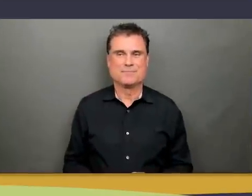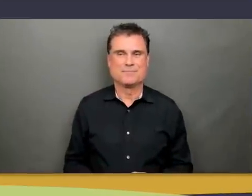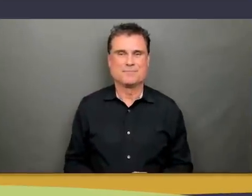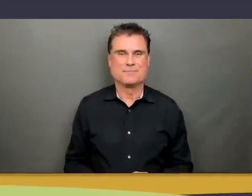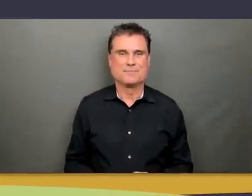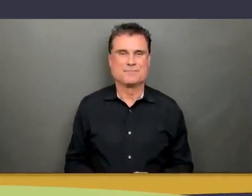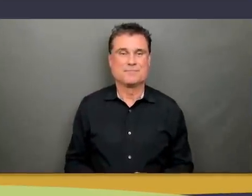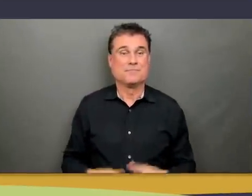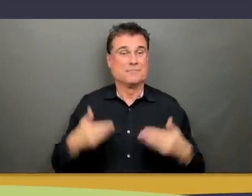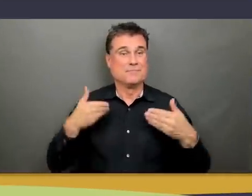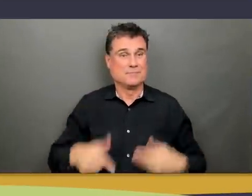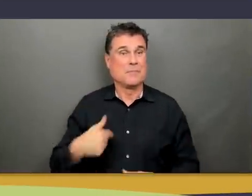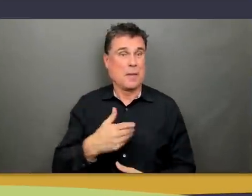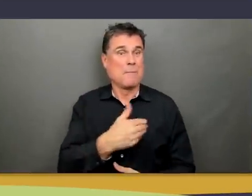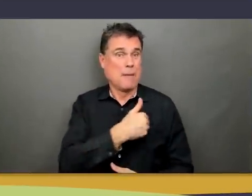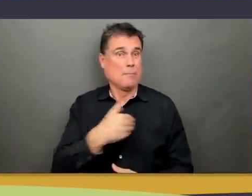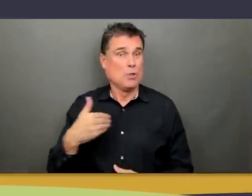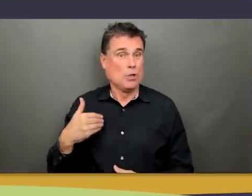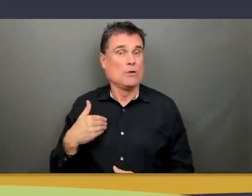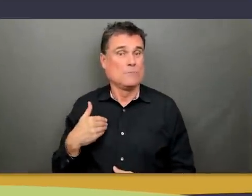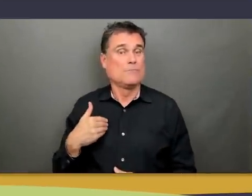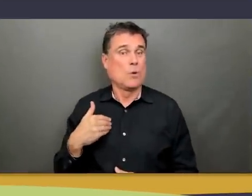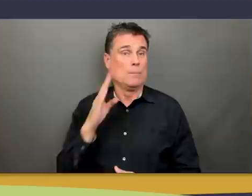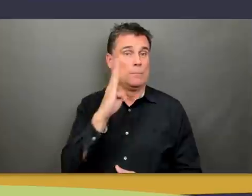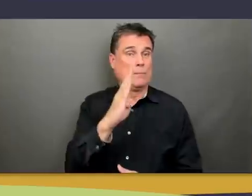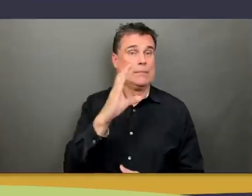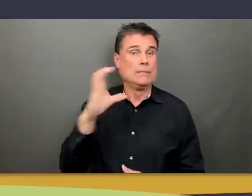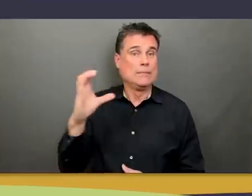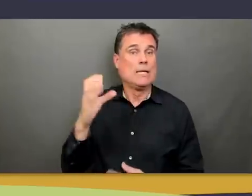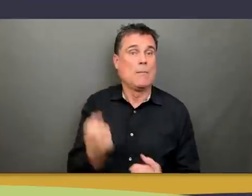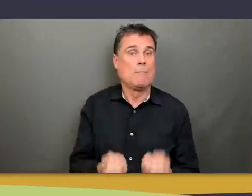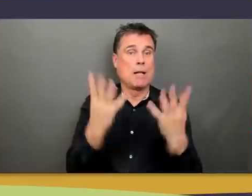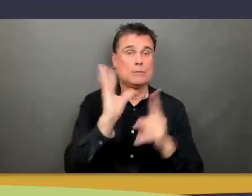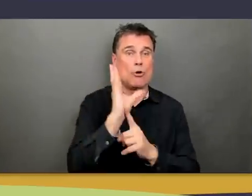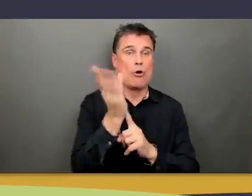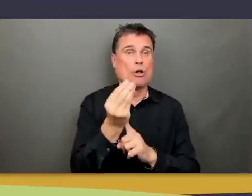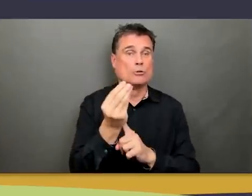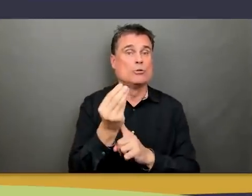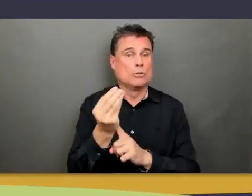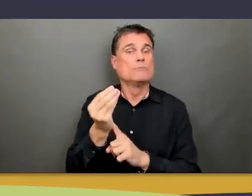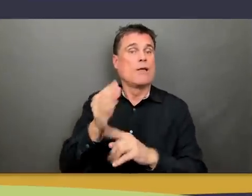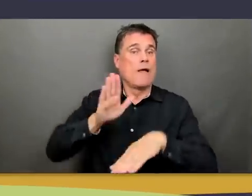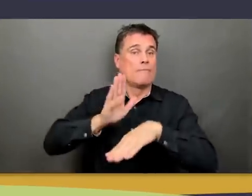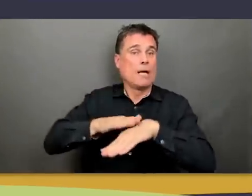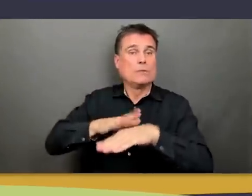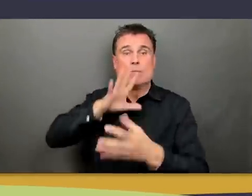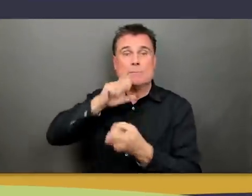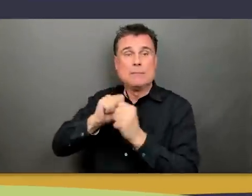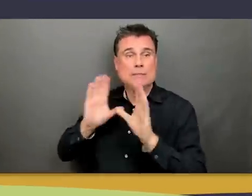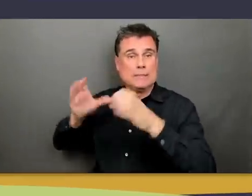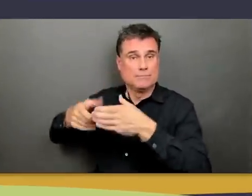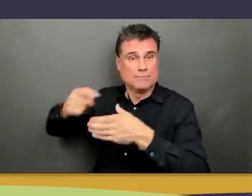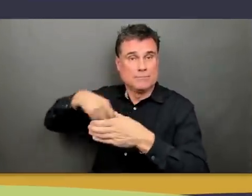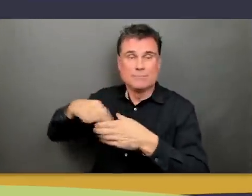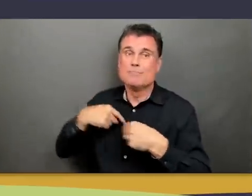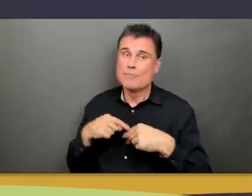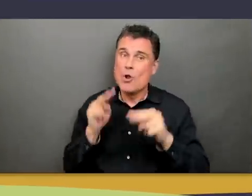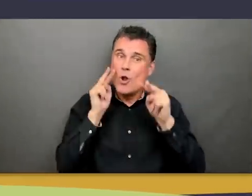Advisory Council, I look forward to working with you in the upcoming years. We share your vision of